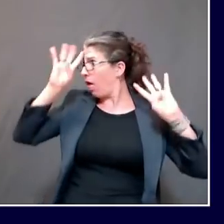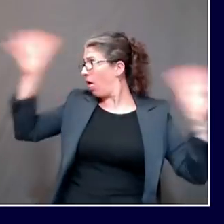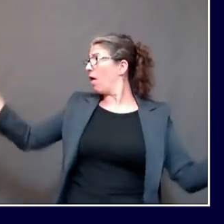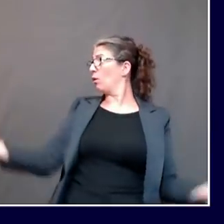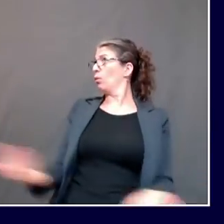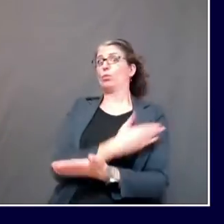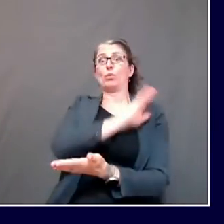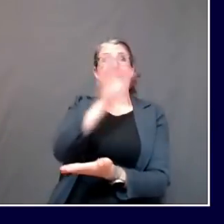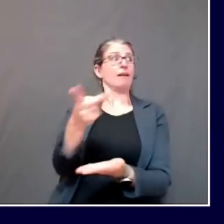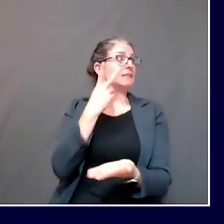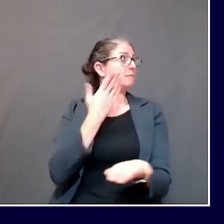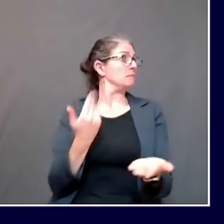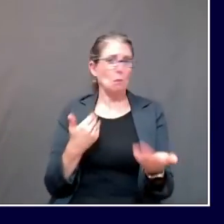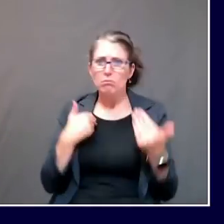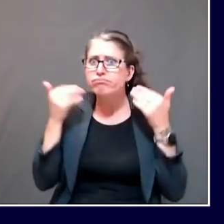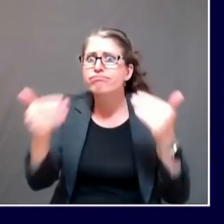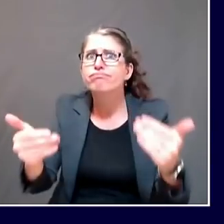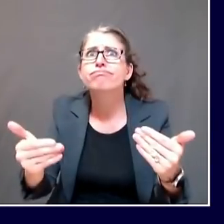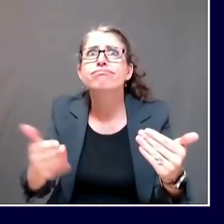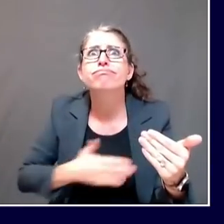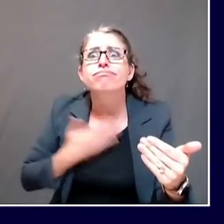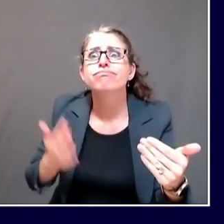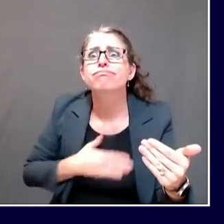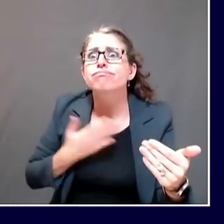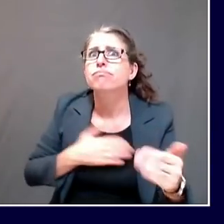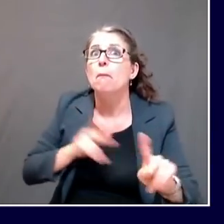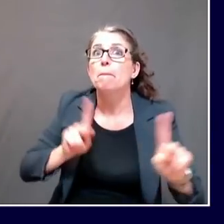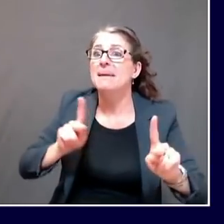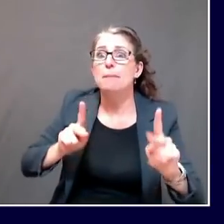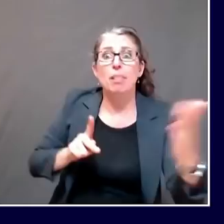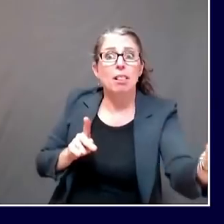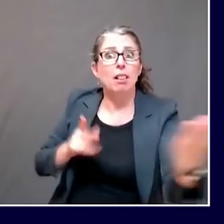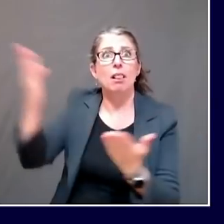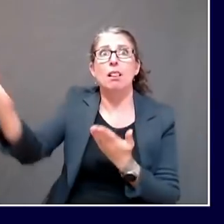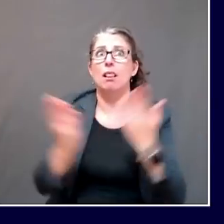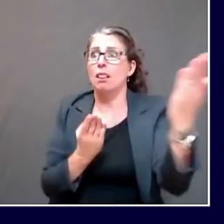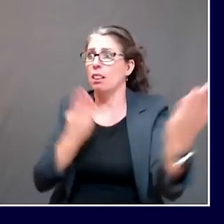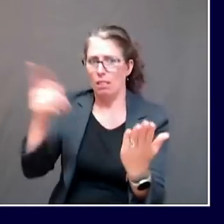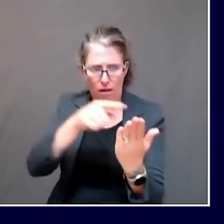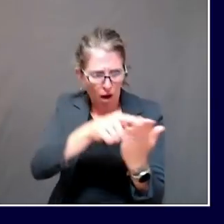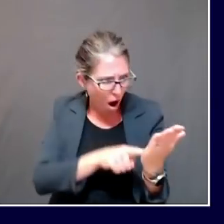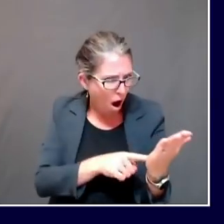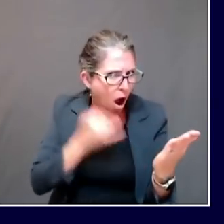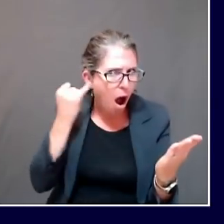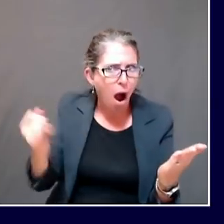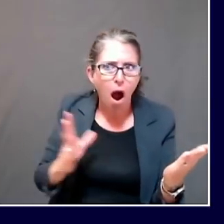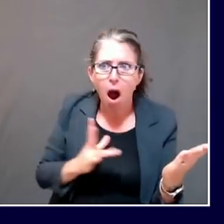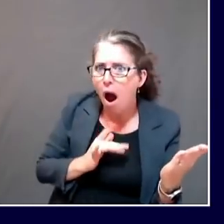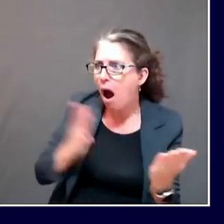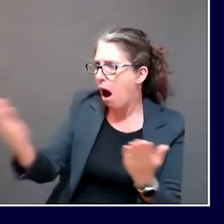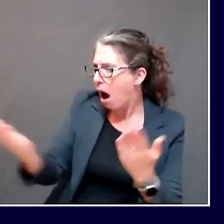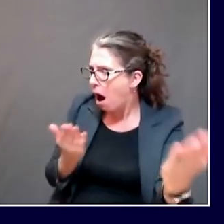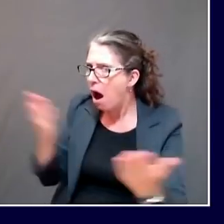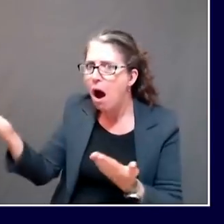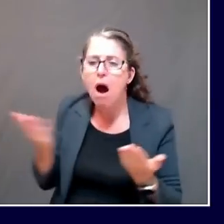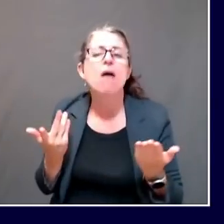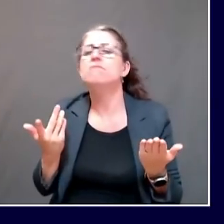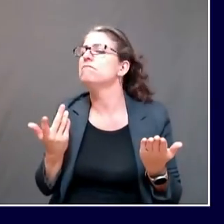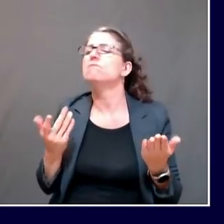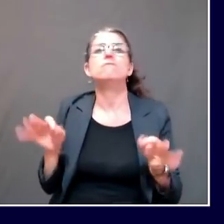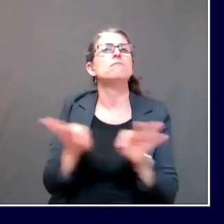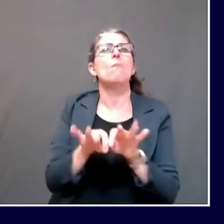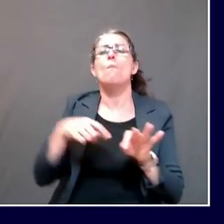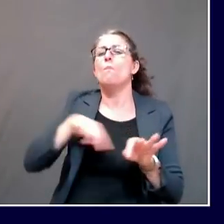an economically feasible way. You got to keep in mind, there's so many things that were totally beyond our control that affected